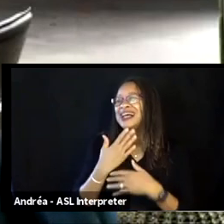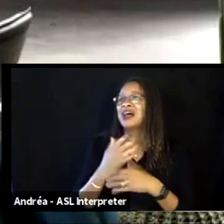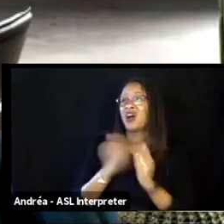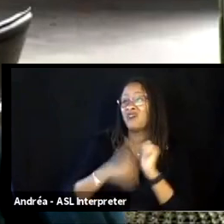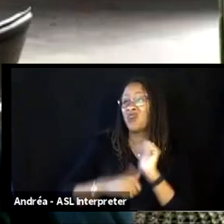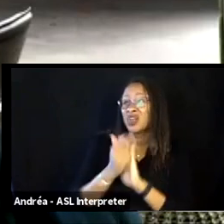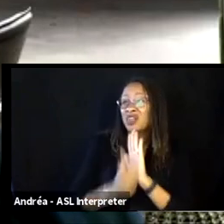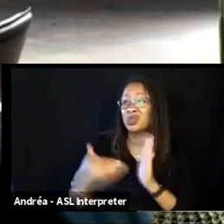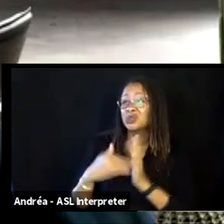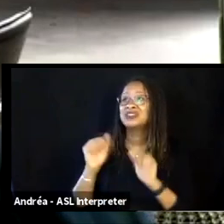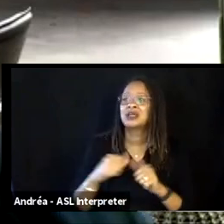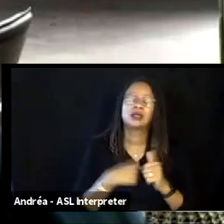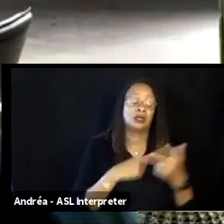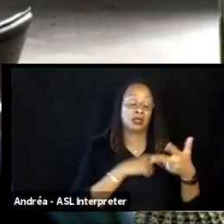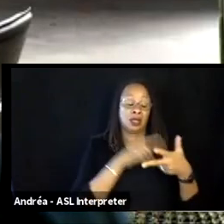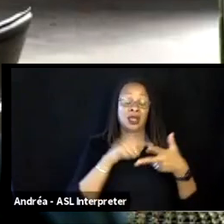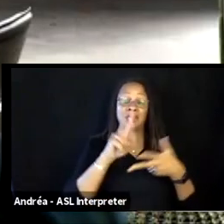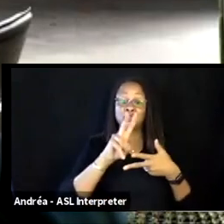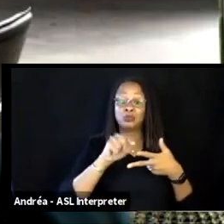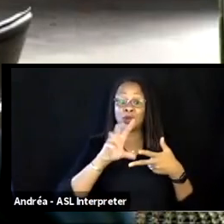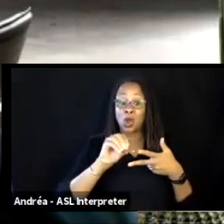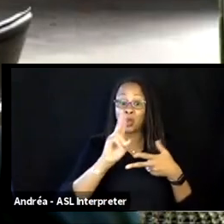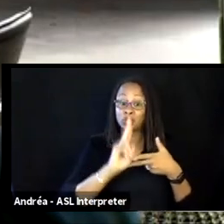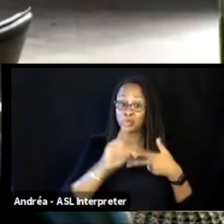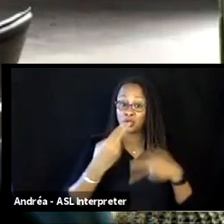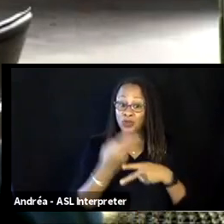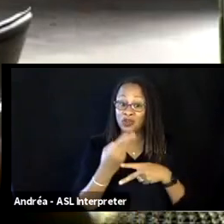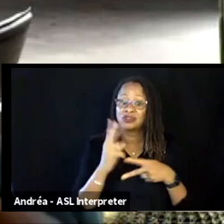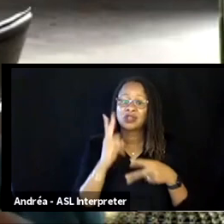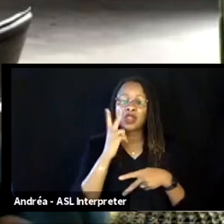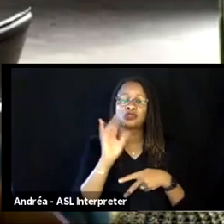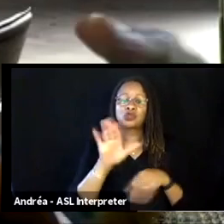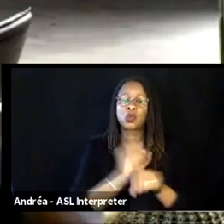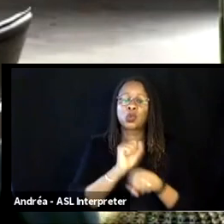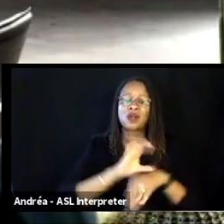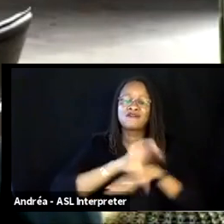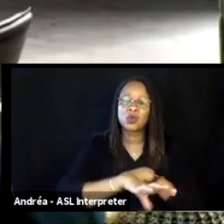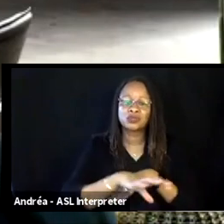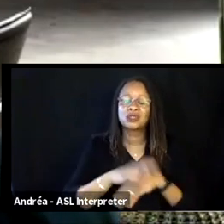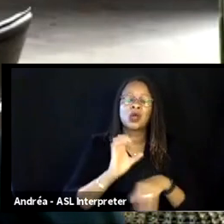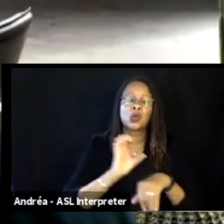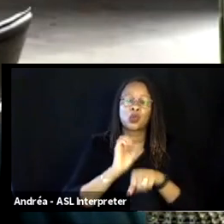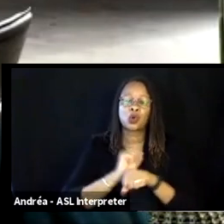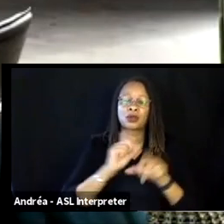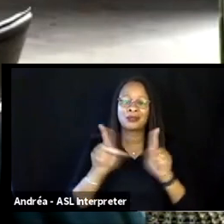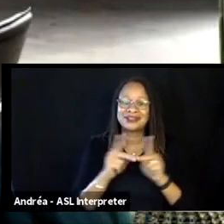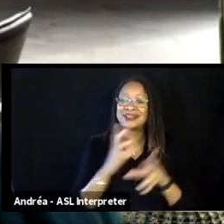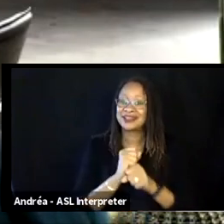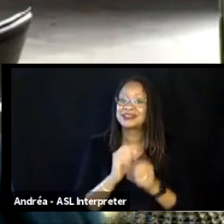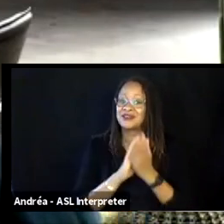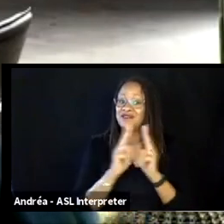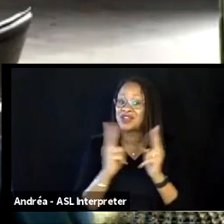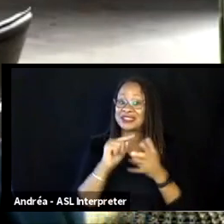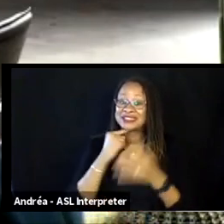business. A 2.0 universe starts to look at your workforce and your workplace and gets pretty serious